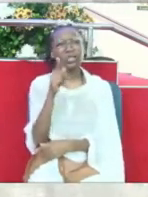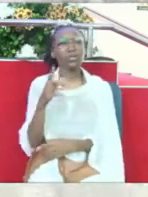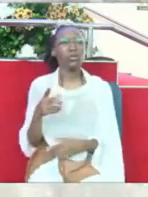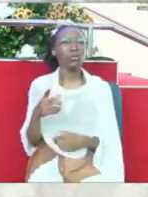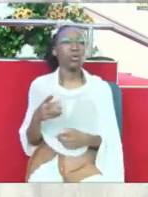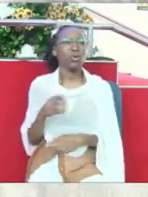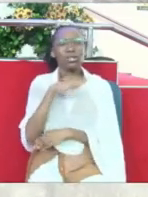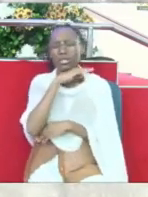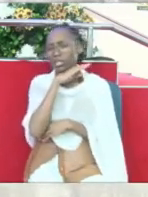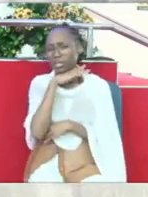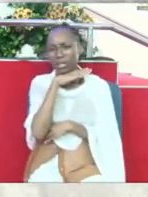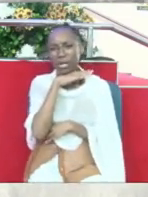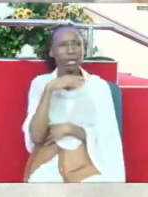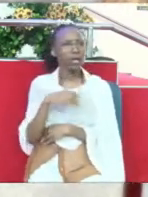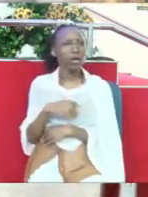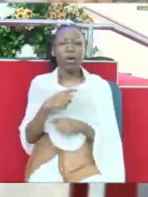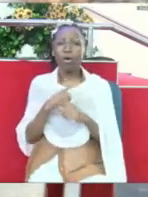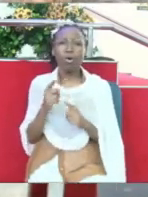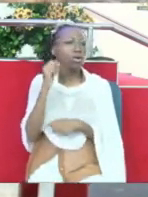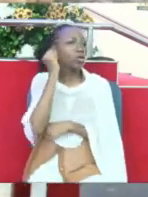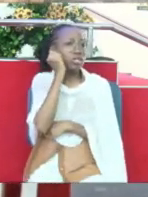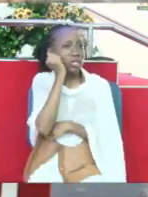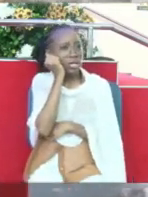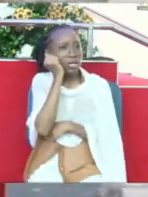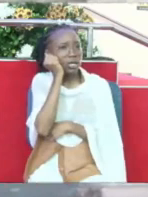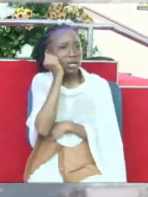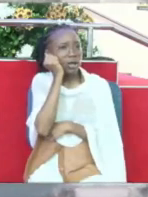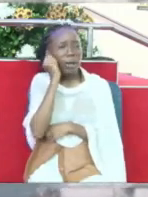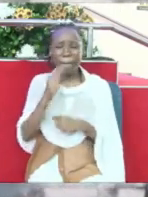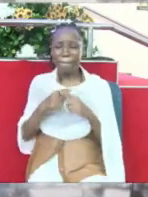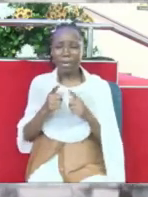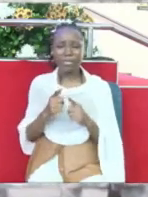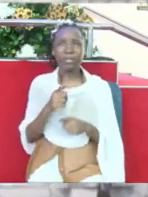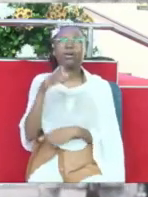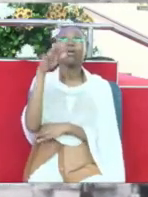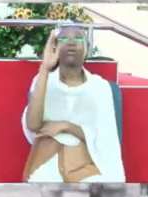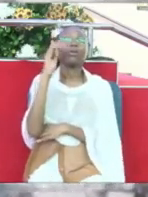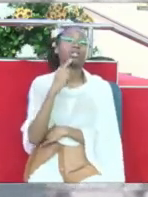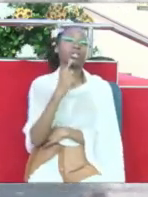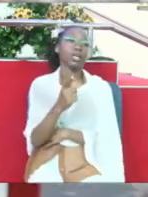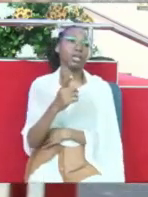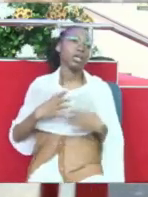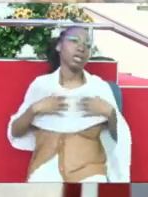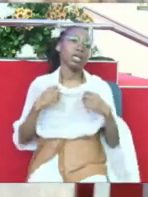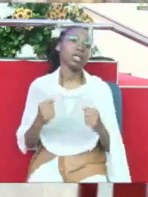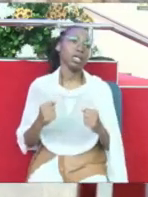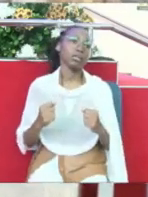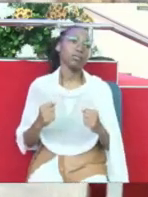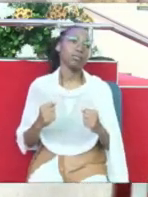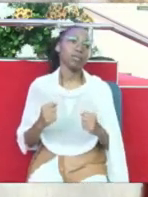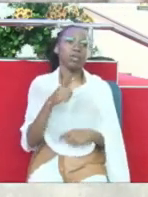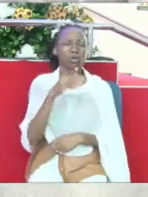say. Unaweza jiunganisha na Yobu kusema. I know my Redeemer liveth. Najua mkombozi wangu yuishi. I know my Redeemer liveth.